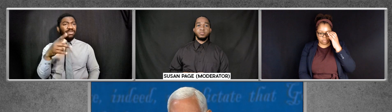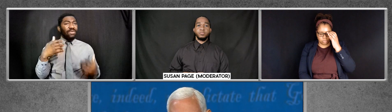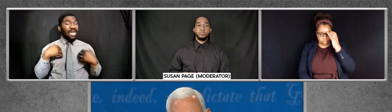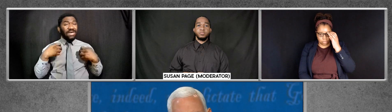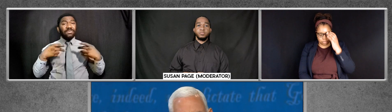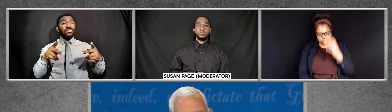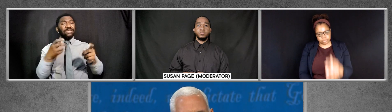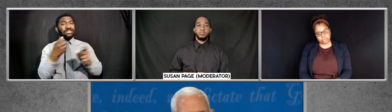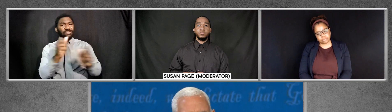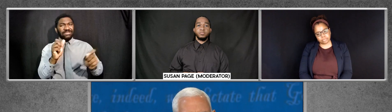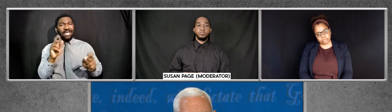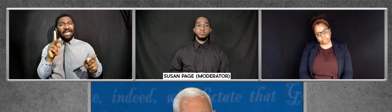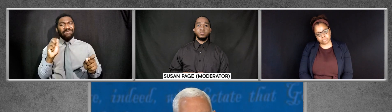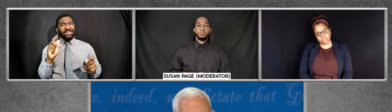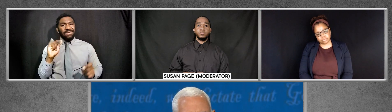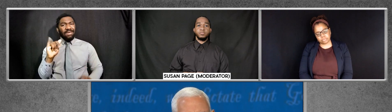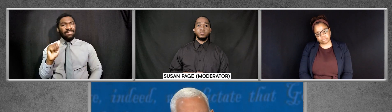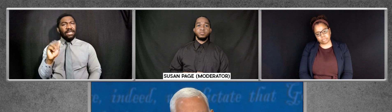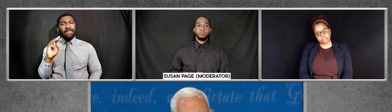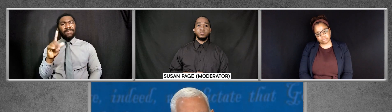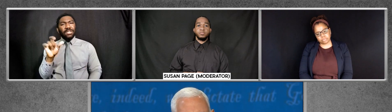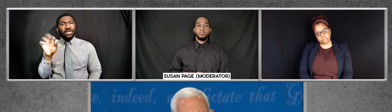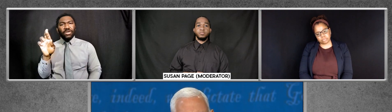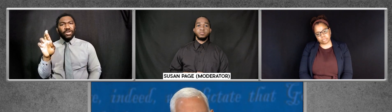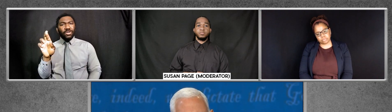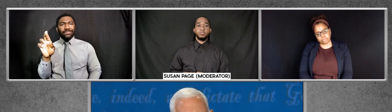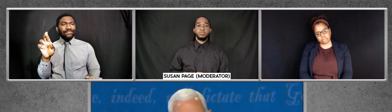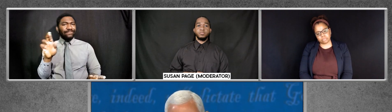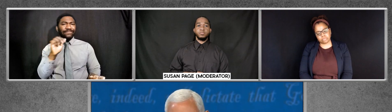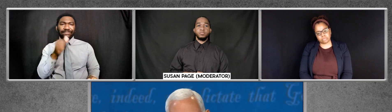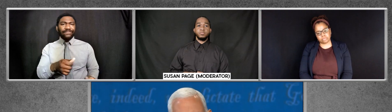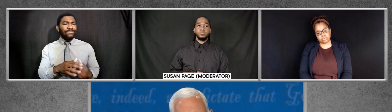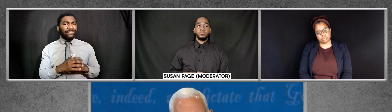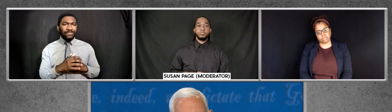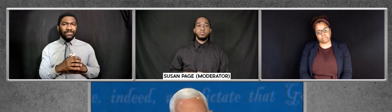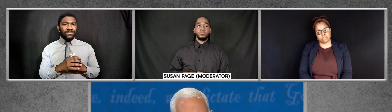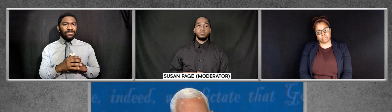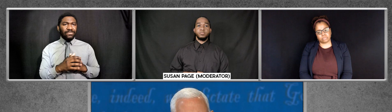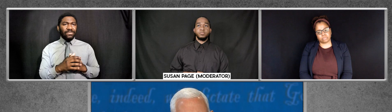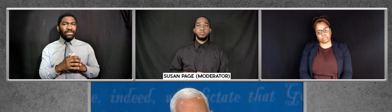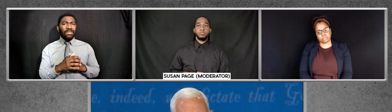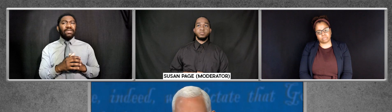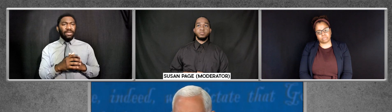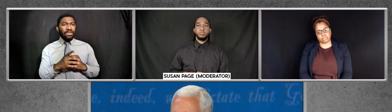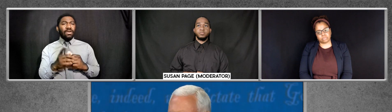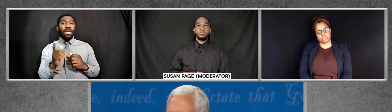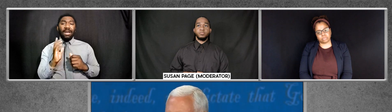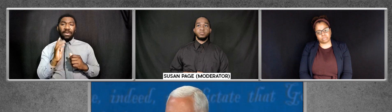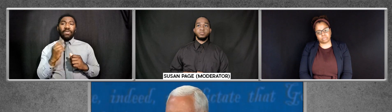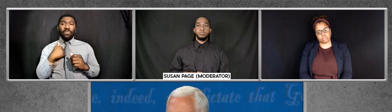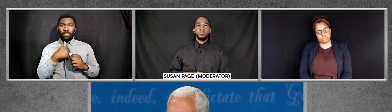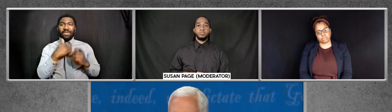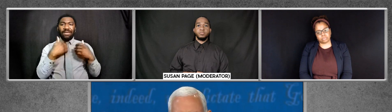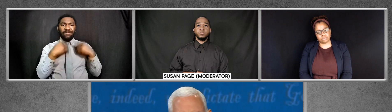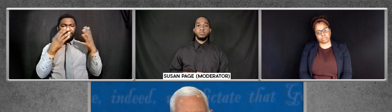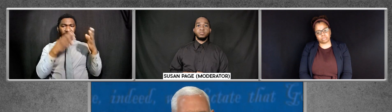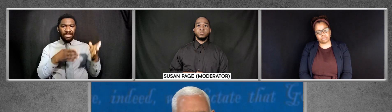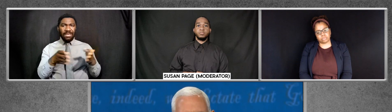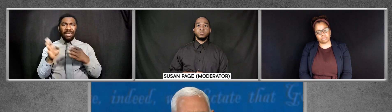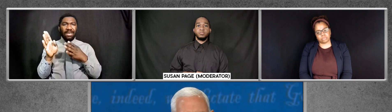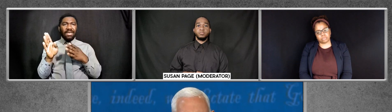the military came into the Oval Office, presented a plan. They said they knew where Kayla was. Baghdadi had held her for 18